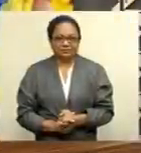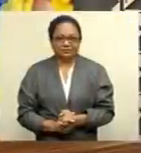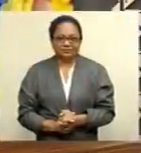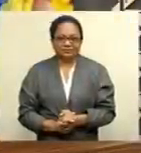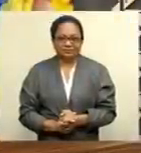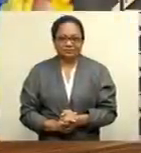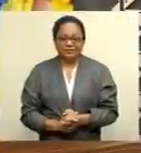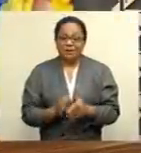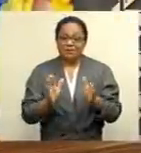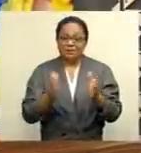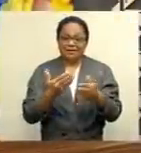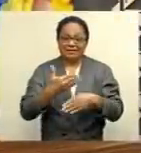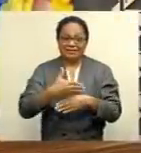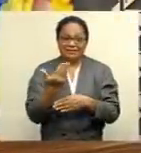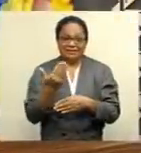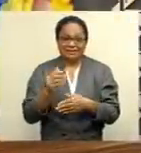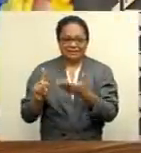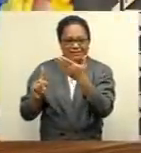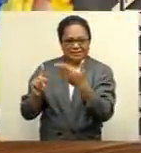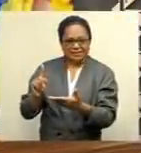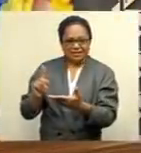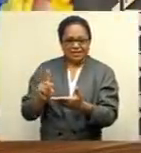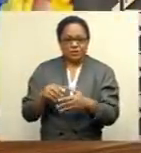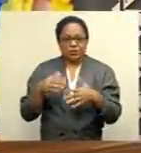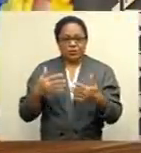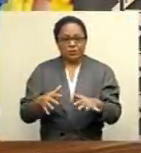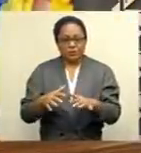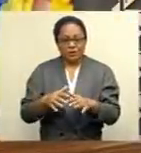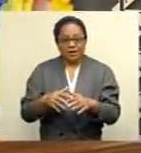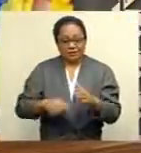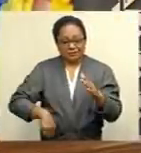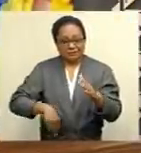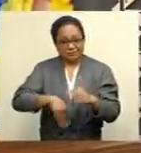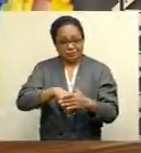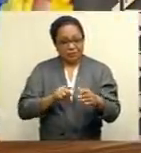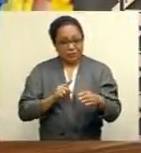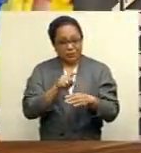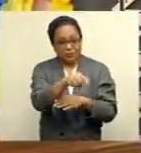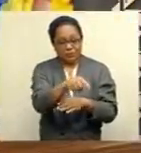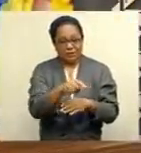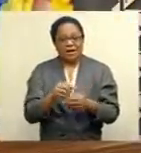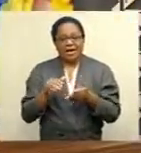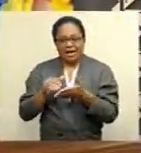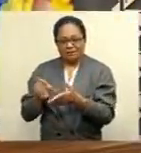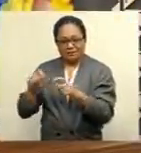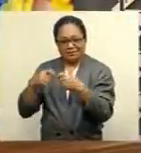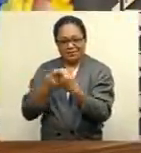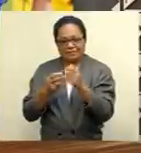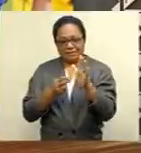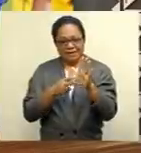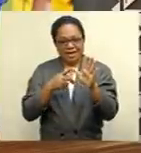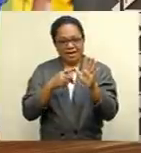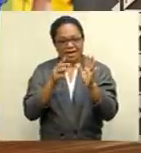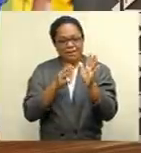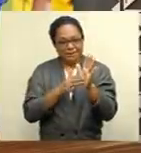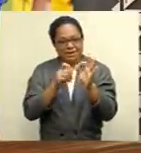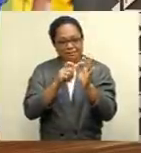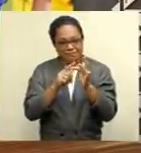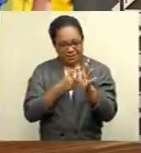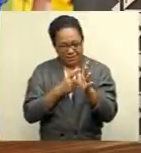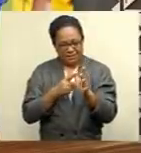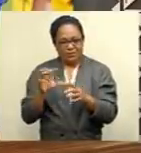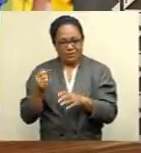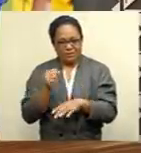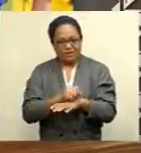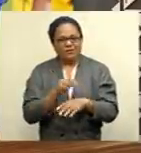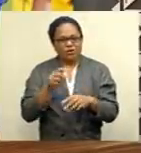In play of the day, Elmo Kambindu's stylish overhead kick that earned Namibia a victory over Group H opponents Togo in round 2 of the